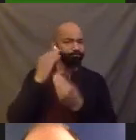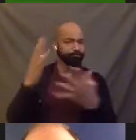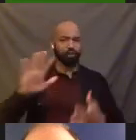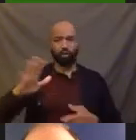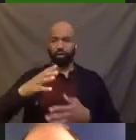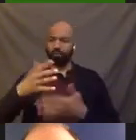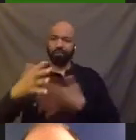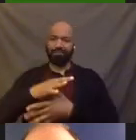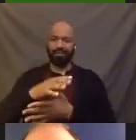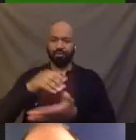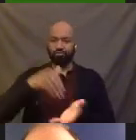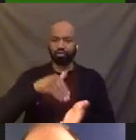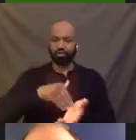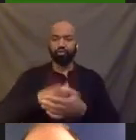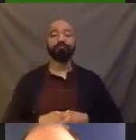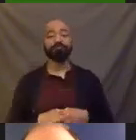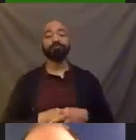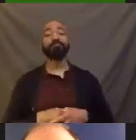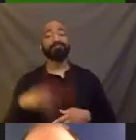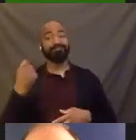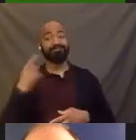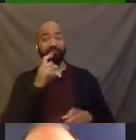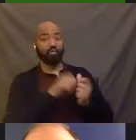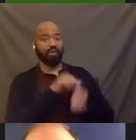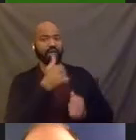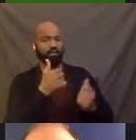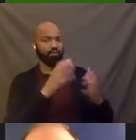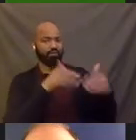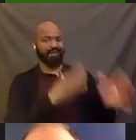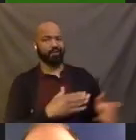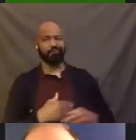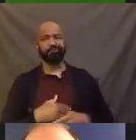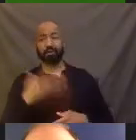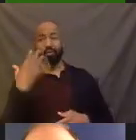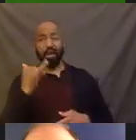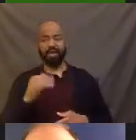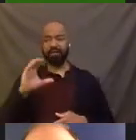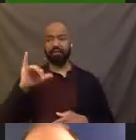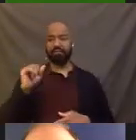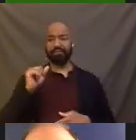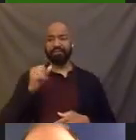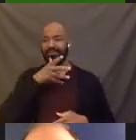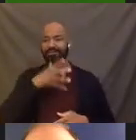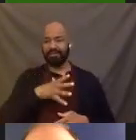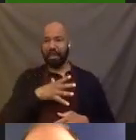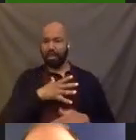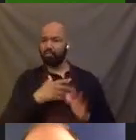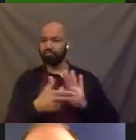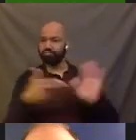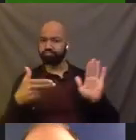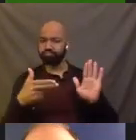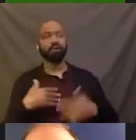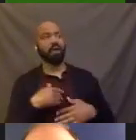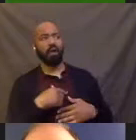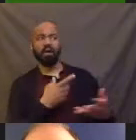specifically because it did affect cisgender females. I was thinking about people who are assigned female at birth, or people who are